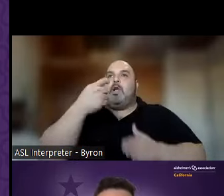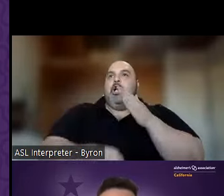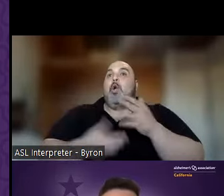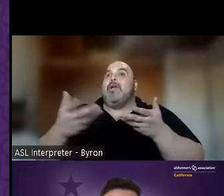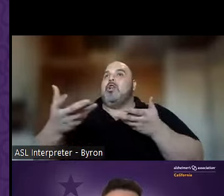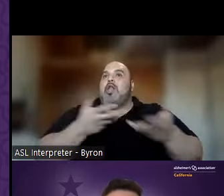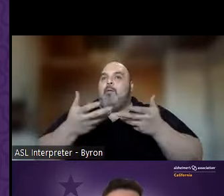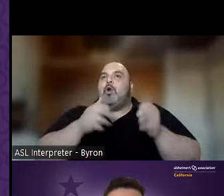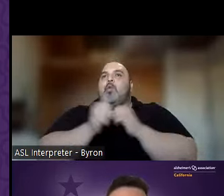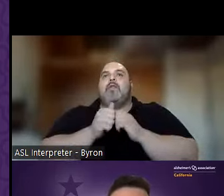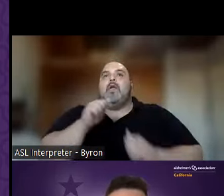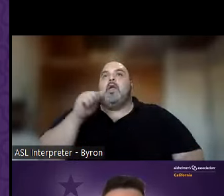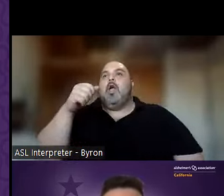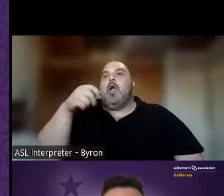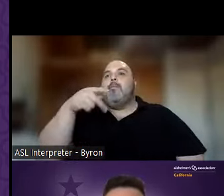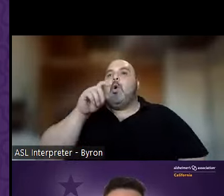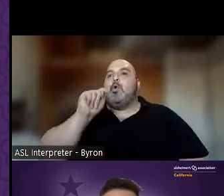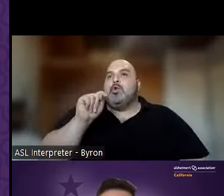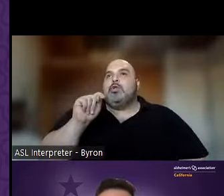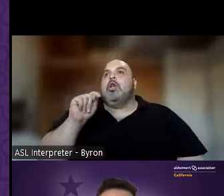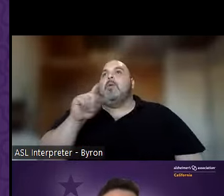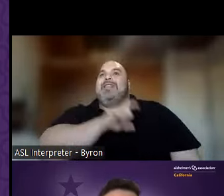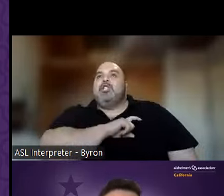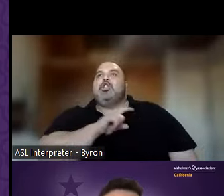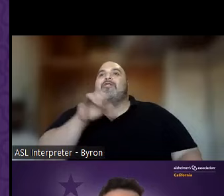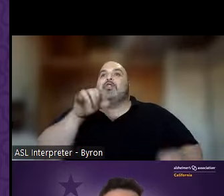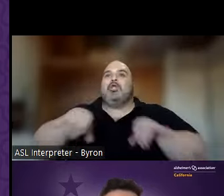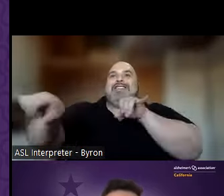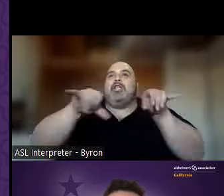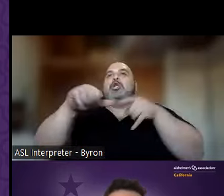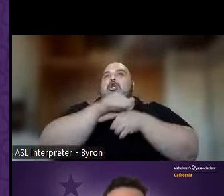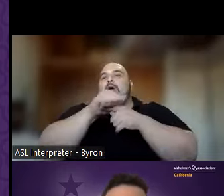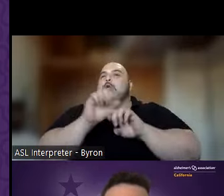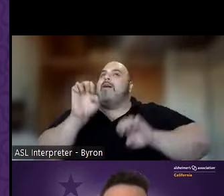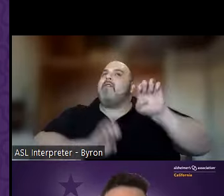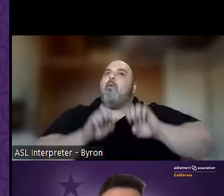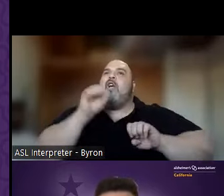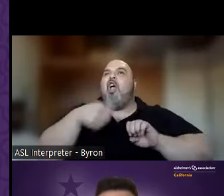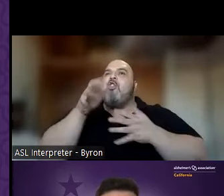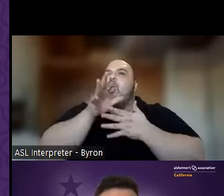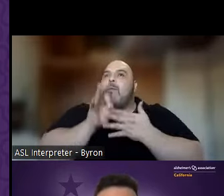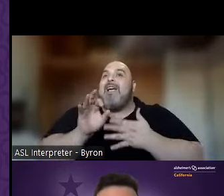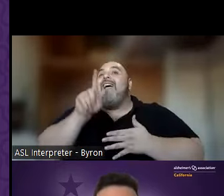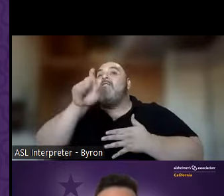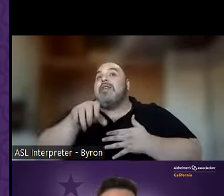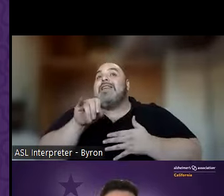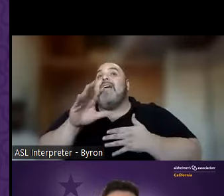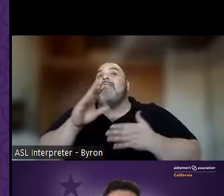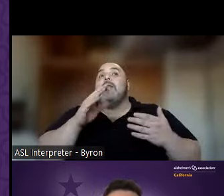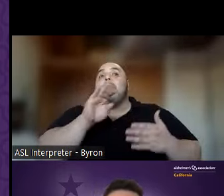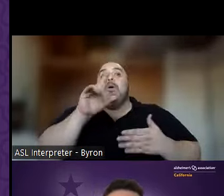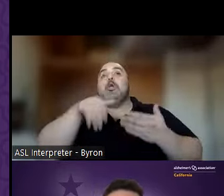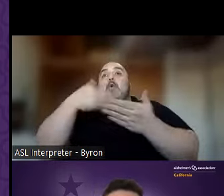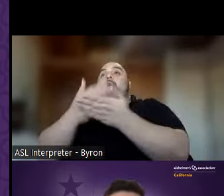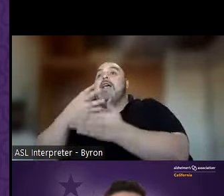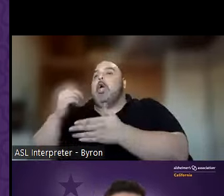the Commission on Peace Officer Standards and Training, to evaluate other options if we need it once the bill gets to appropriations,